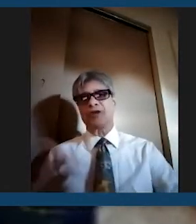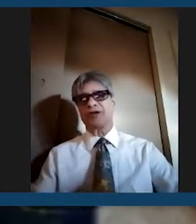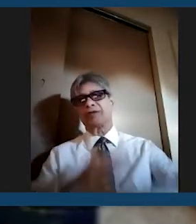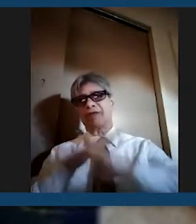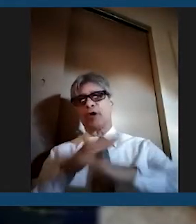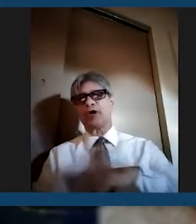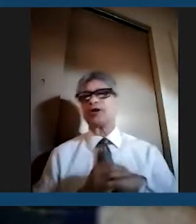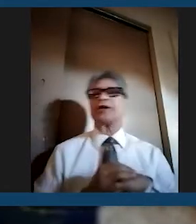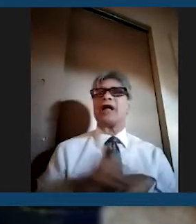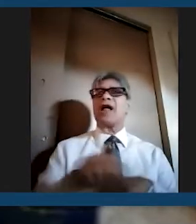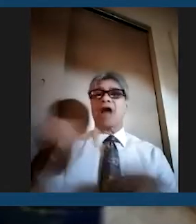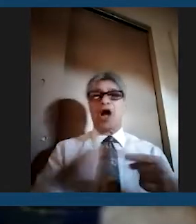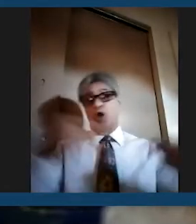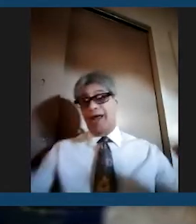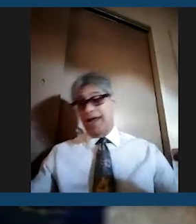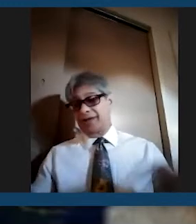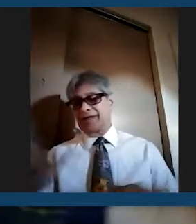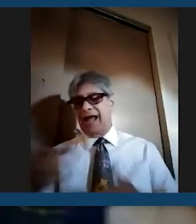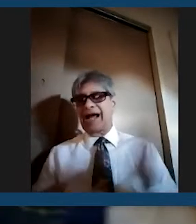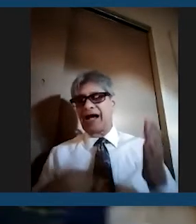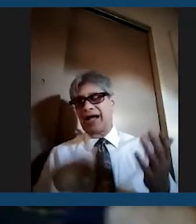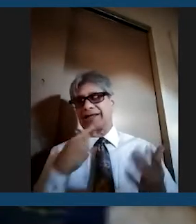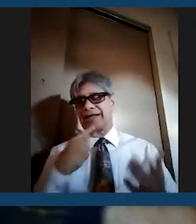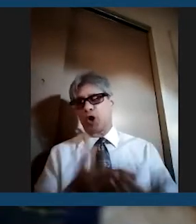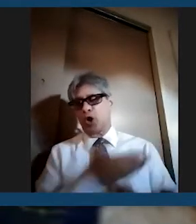The other end is like what I was saying earlier is that